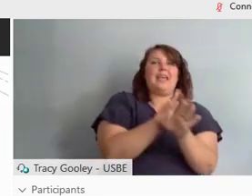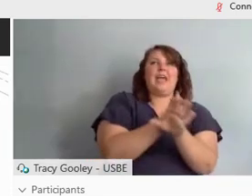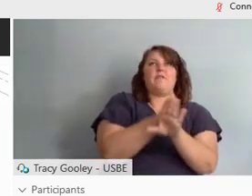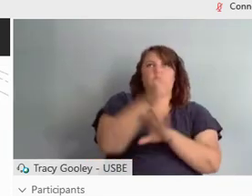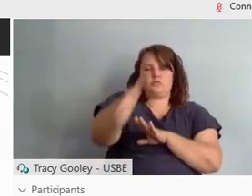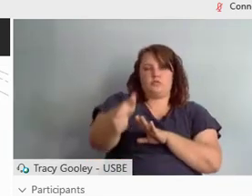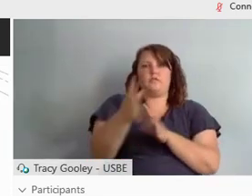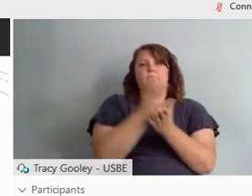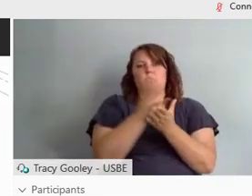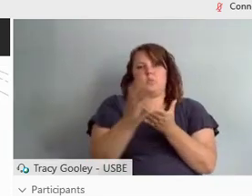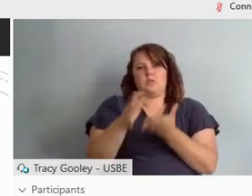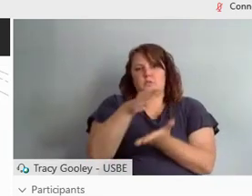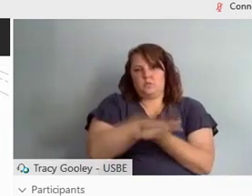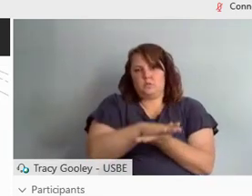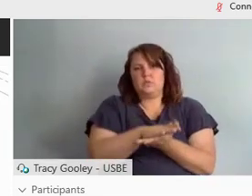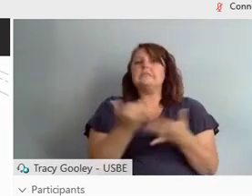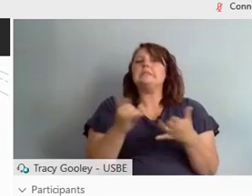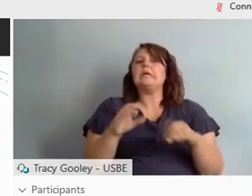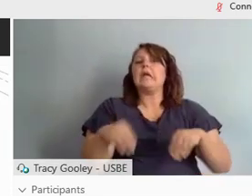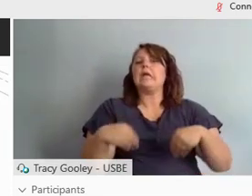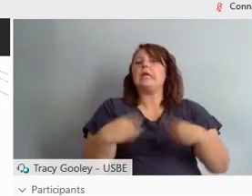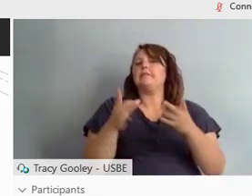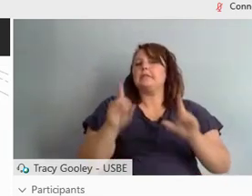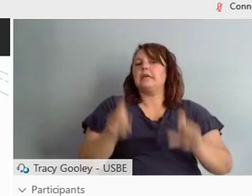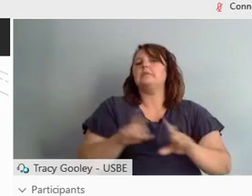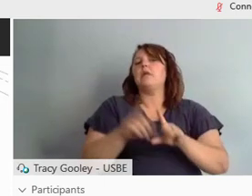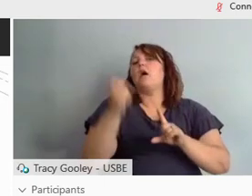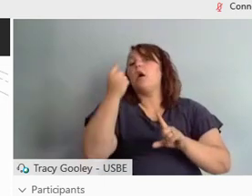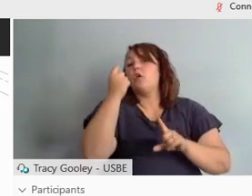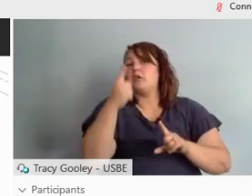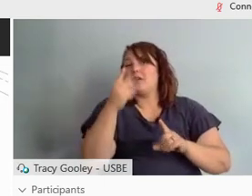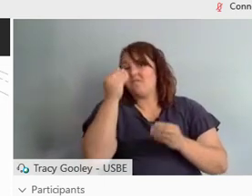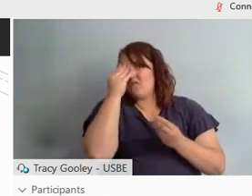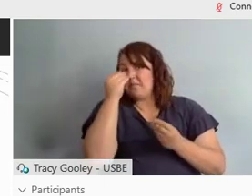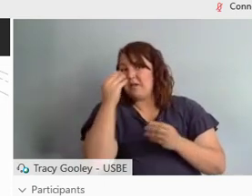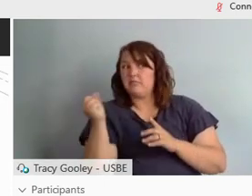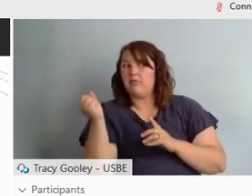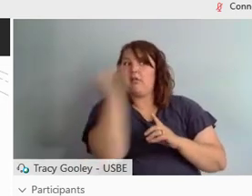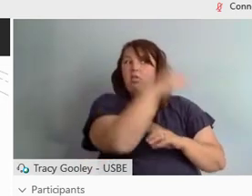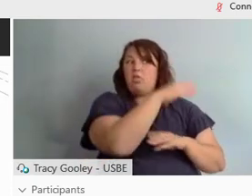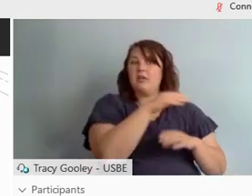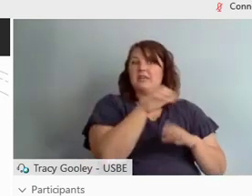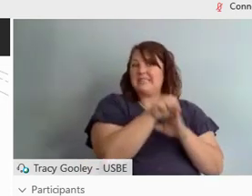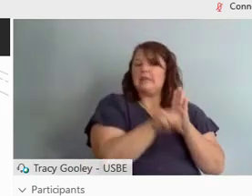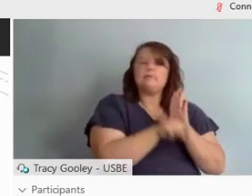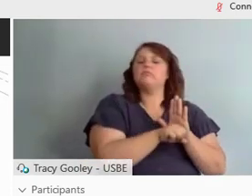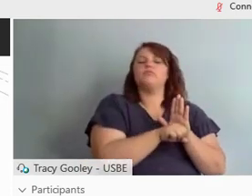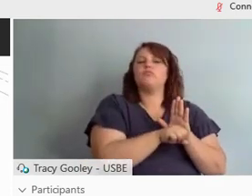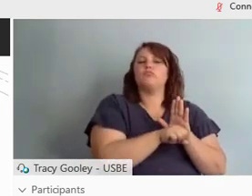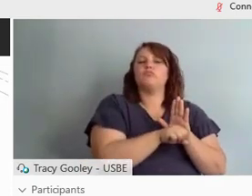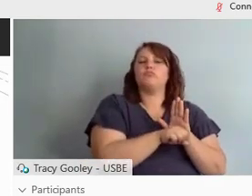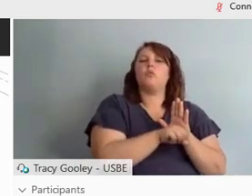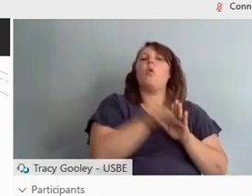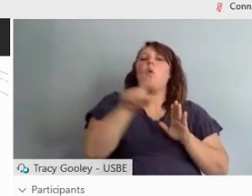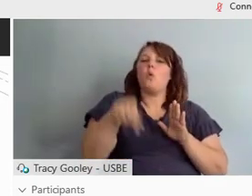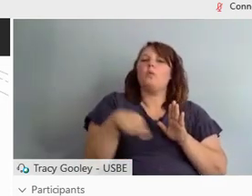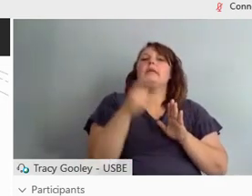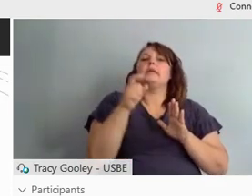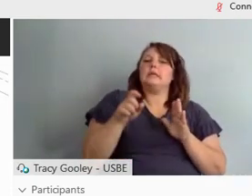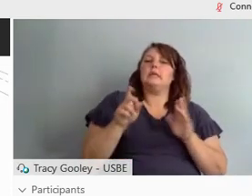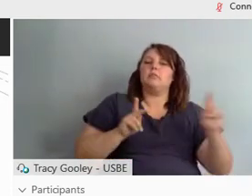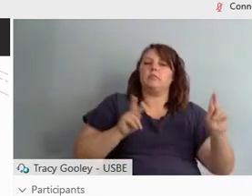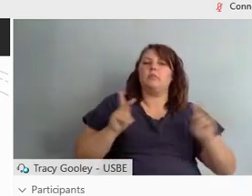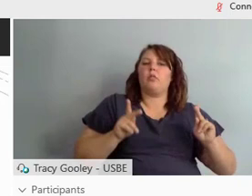still administer the assessment to them, but you will not provide the data to the state. So we only need data for those students who are